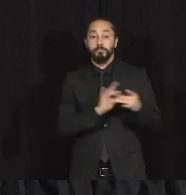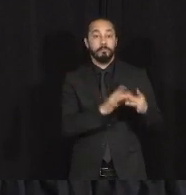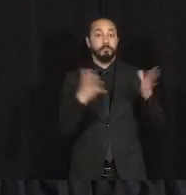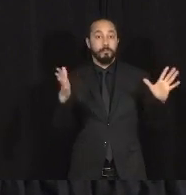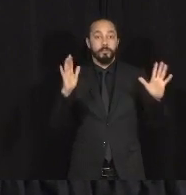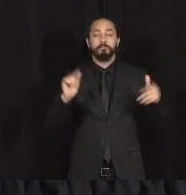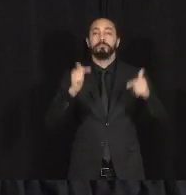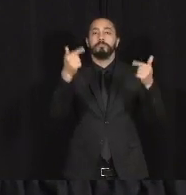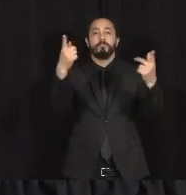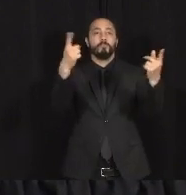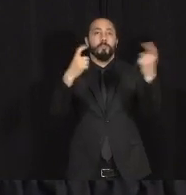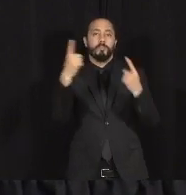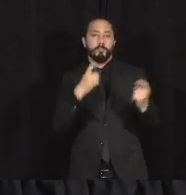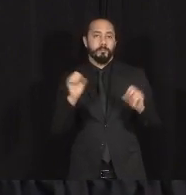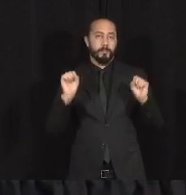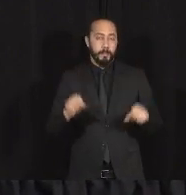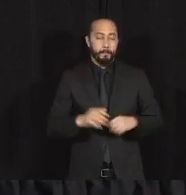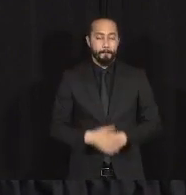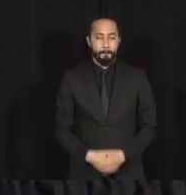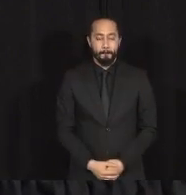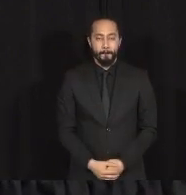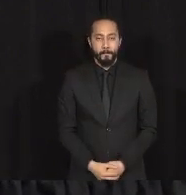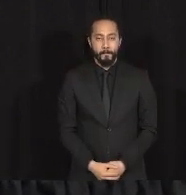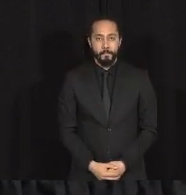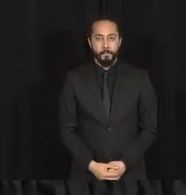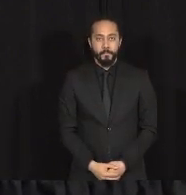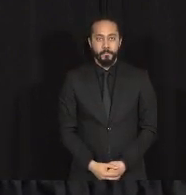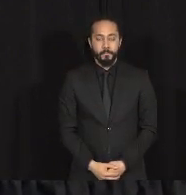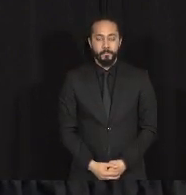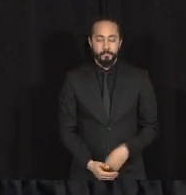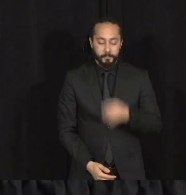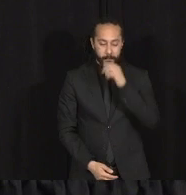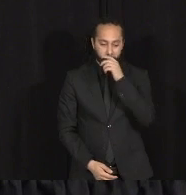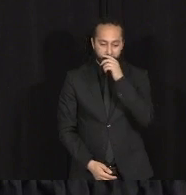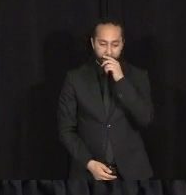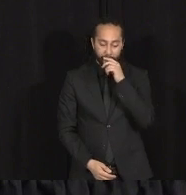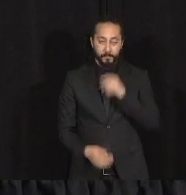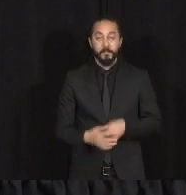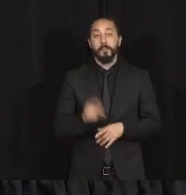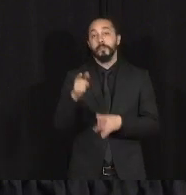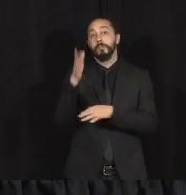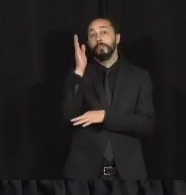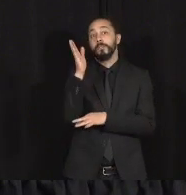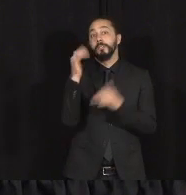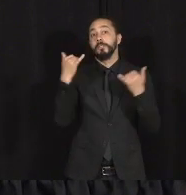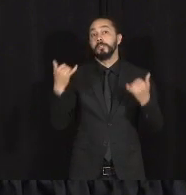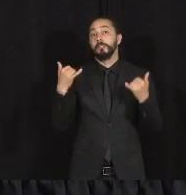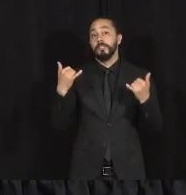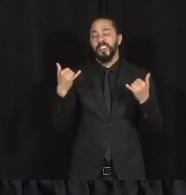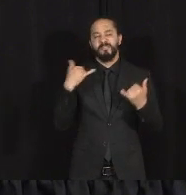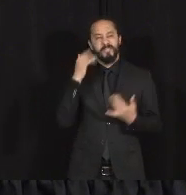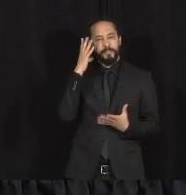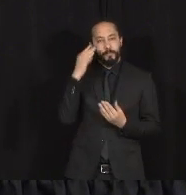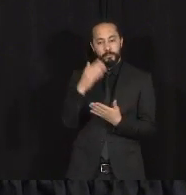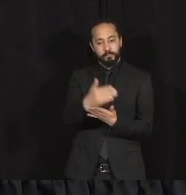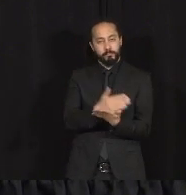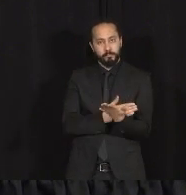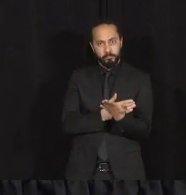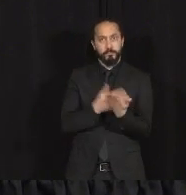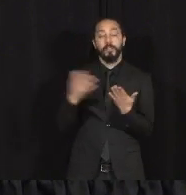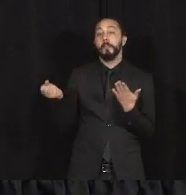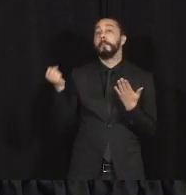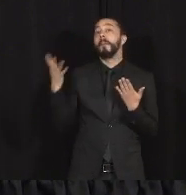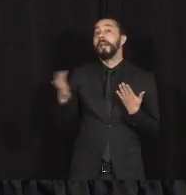The information in our presentation today was developed by several experts in Ontario